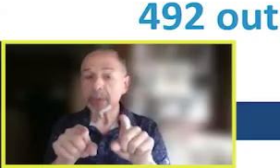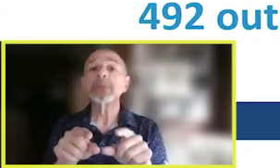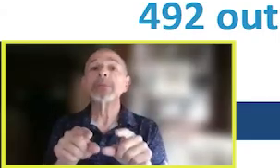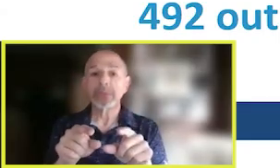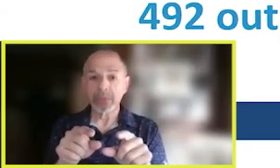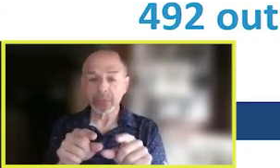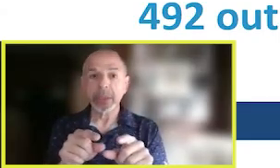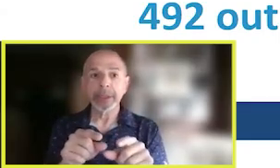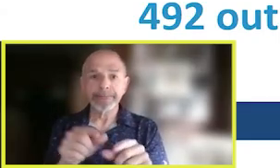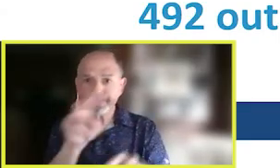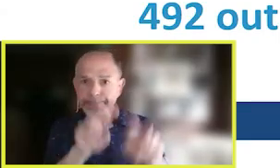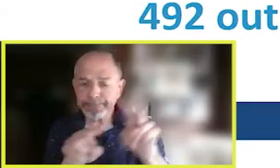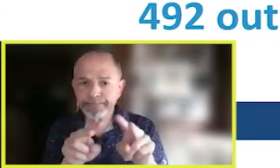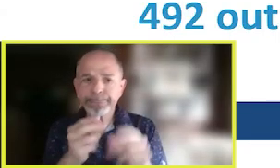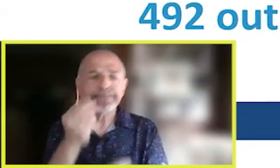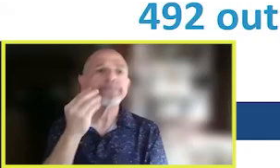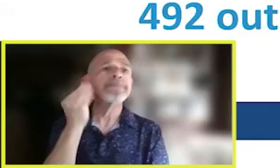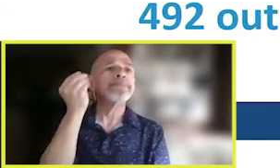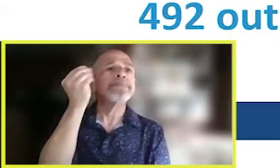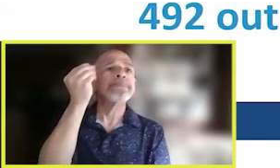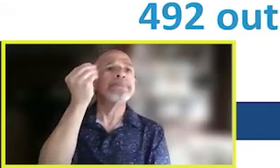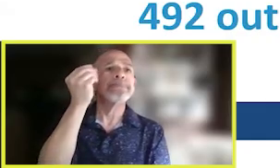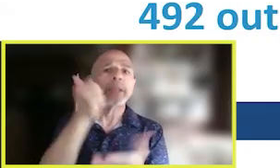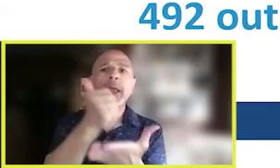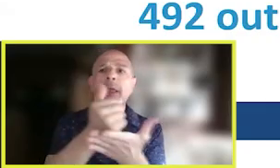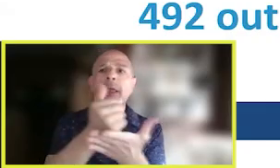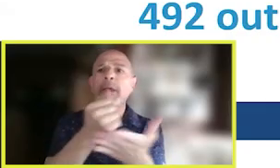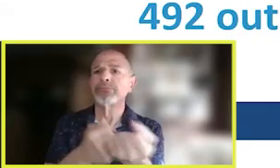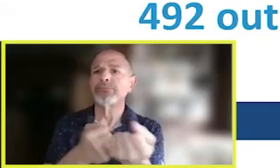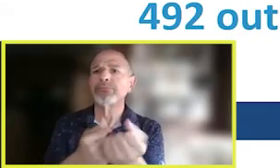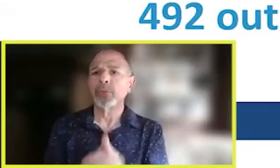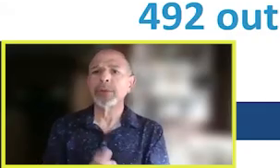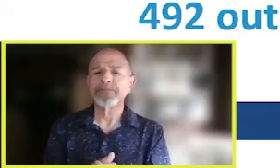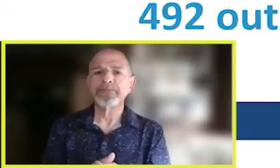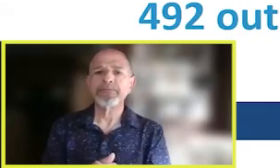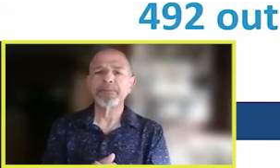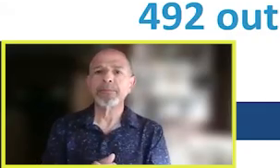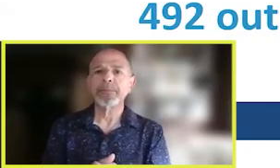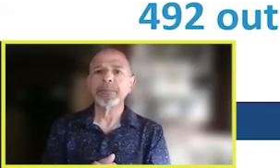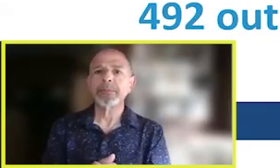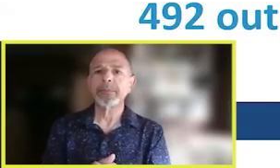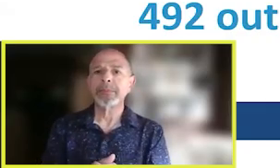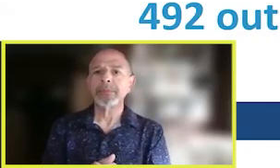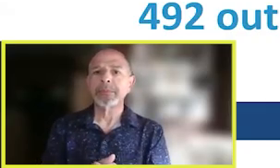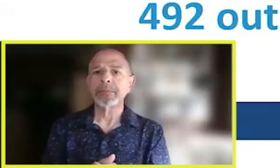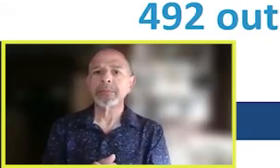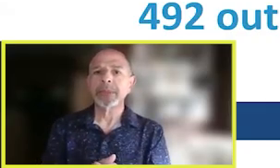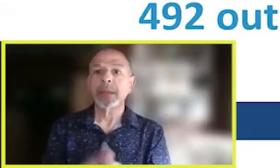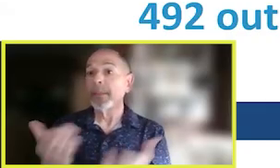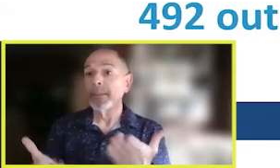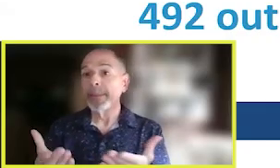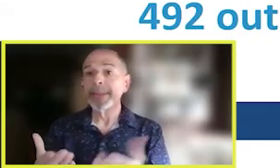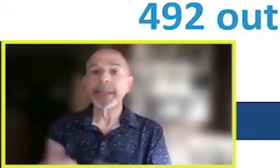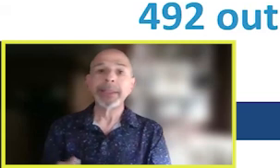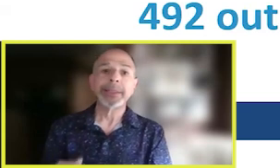employment budgets and what types of services can support people in their jobs, like job coaching,